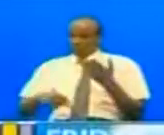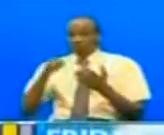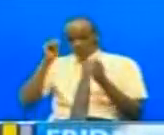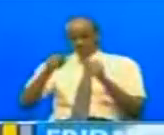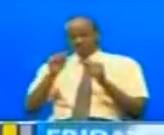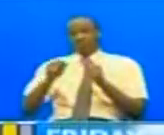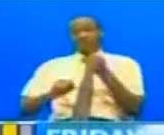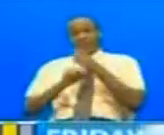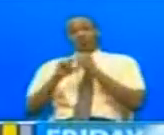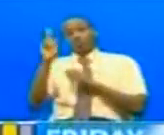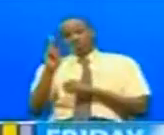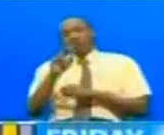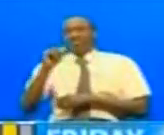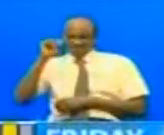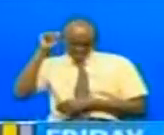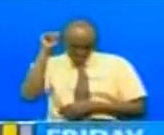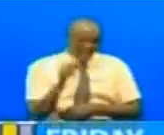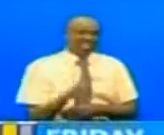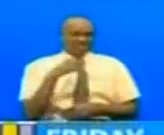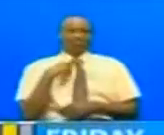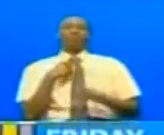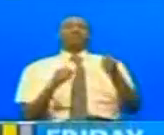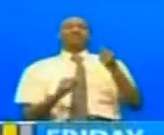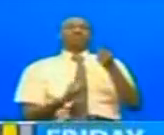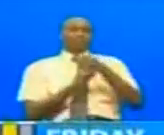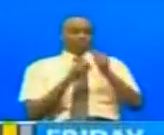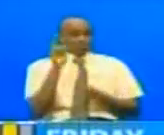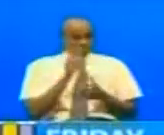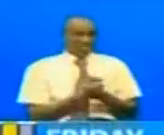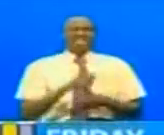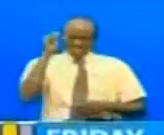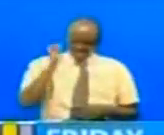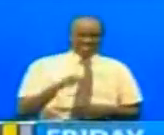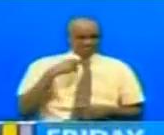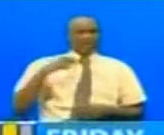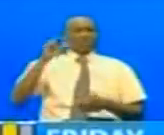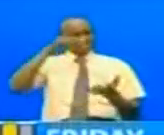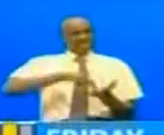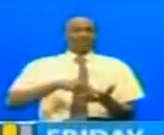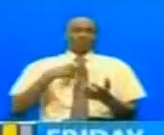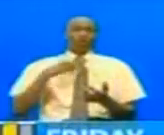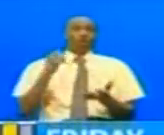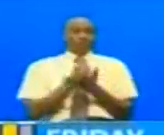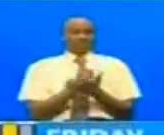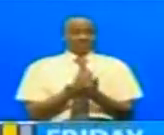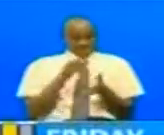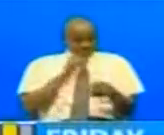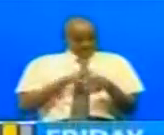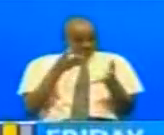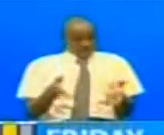Uhuru Kenyatta. Yeah, yeah, yeah. Will you run for political office once again? Of course, why not? Because at the moment,